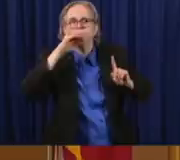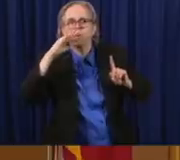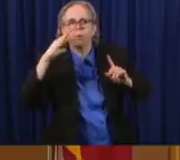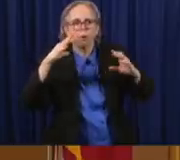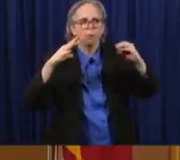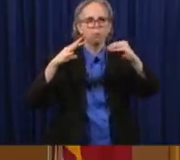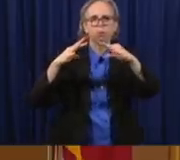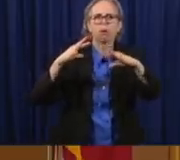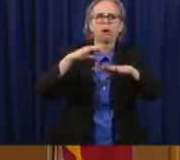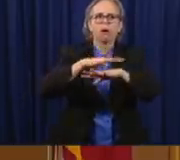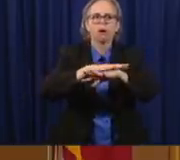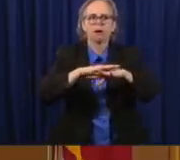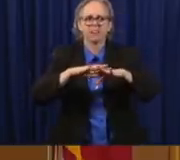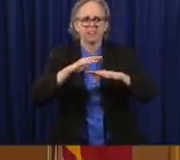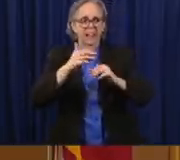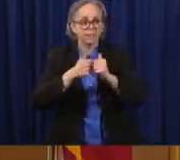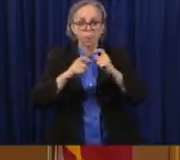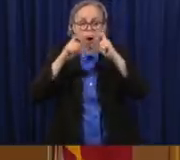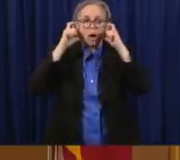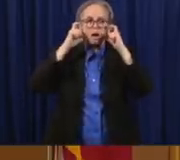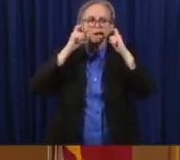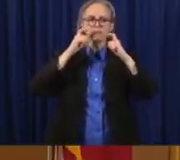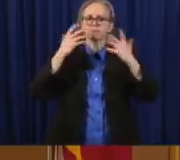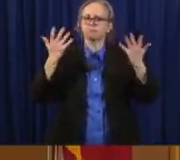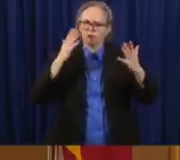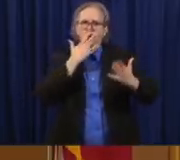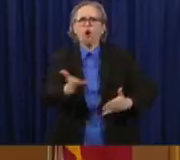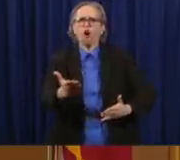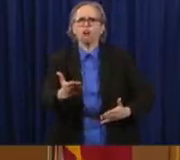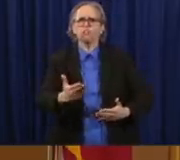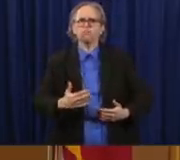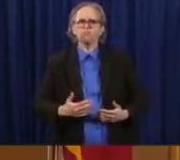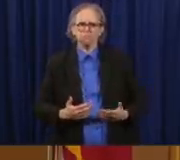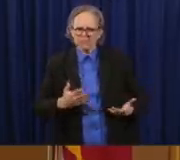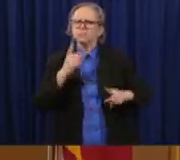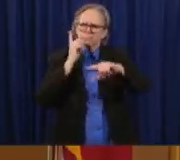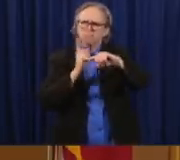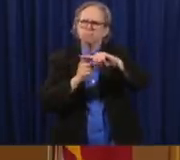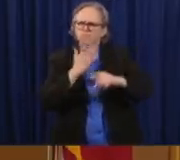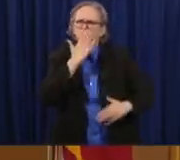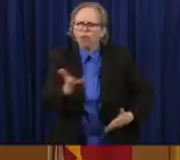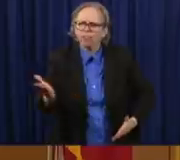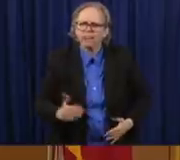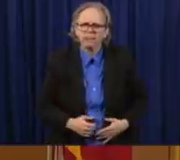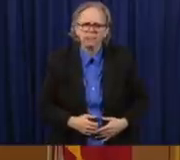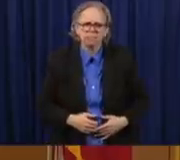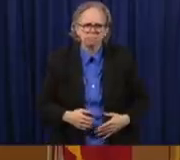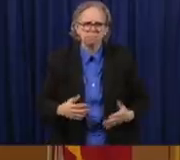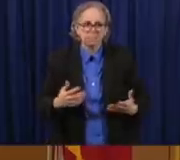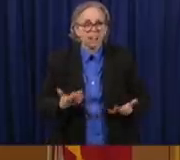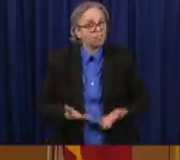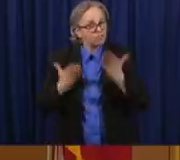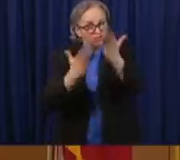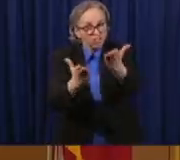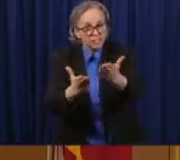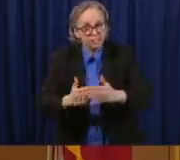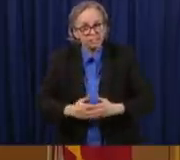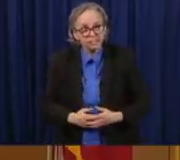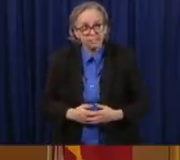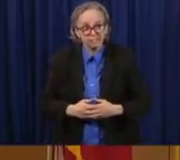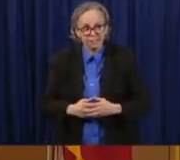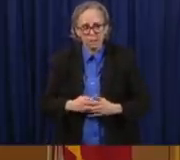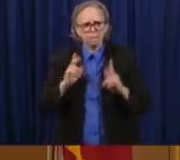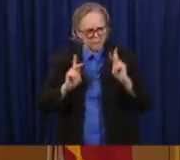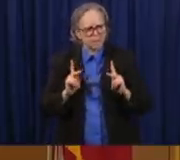so if everybody's wearing it, that's a very, very positive thing. And I would suggest that people, who work in